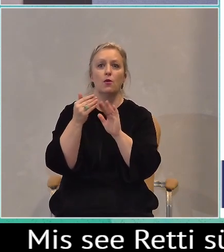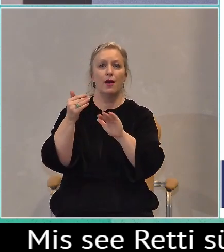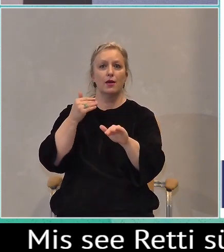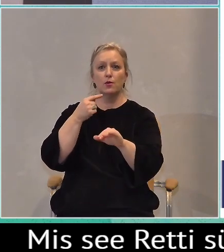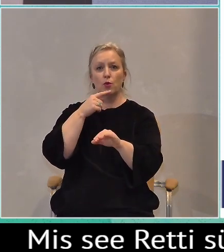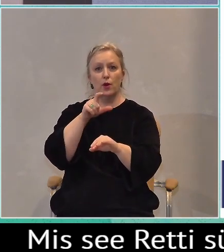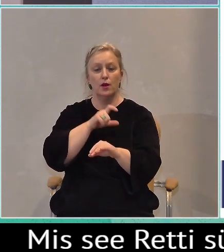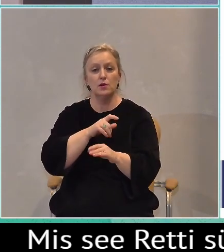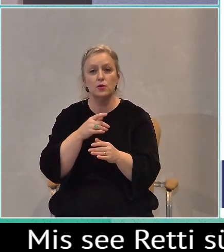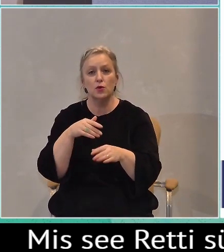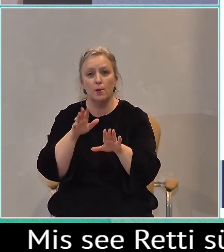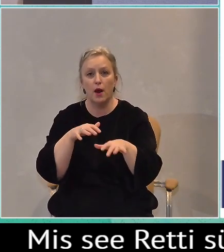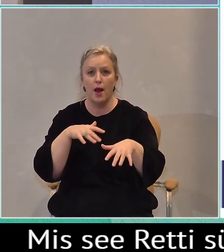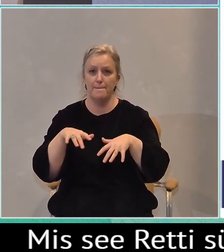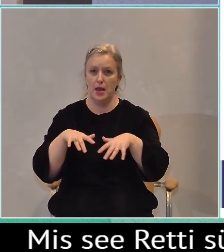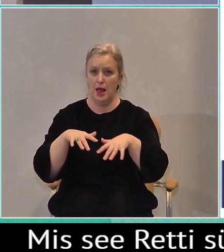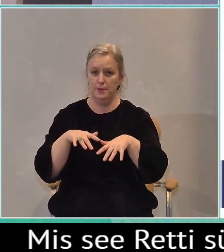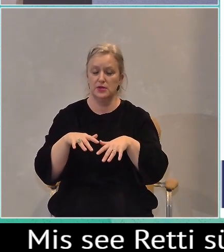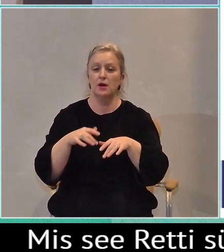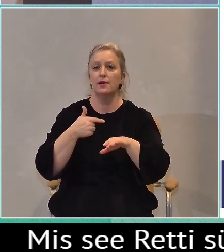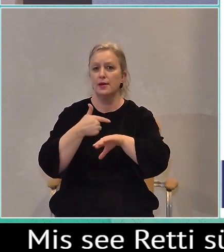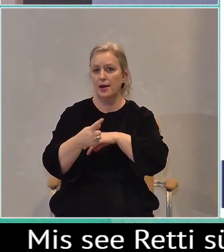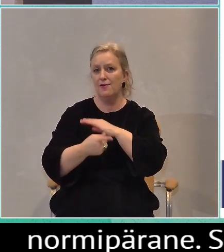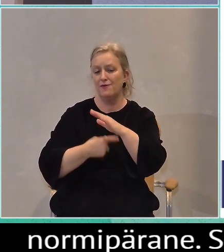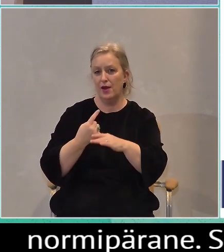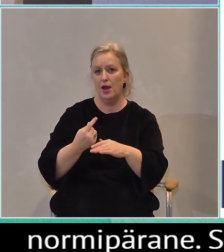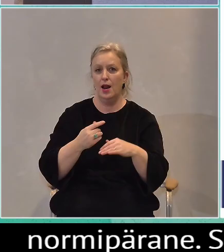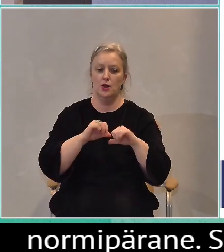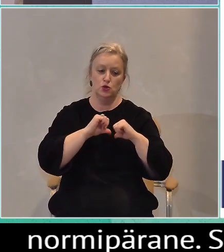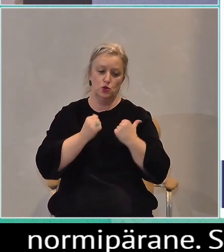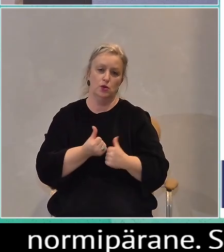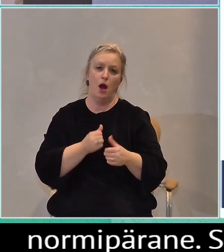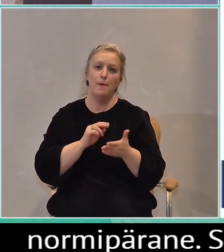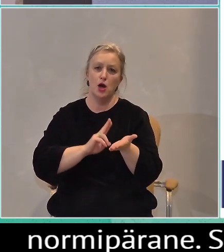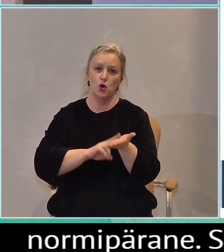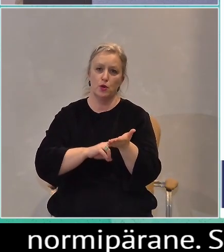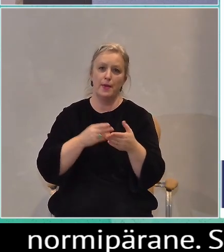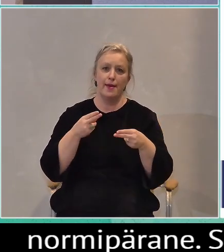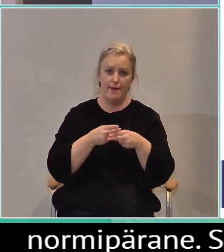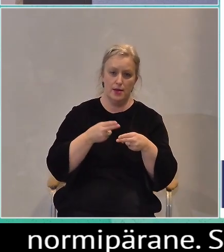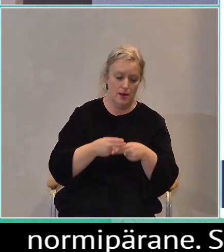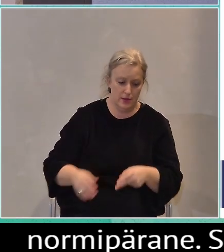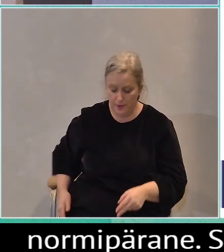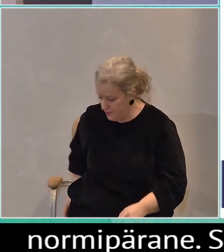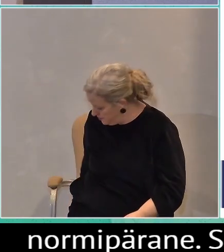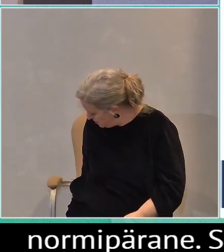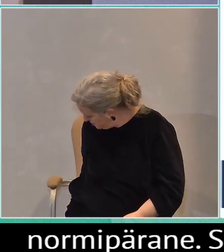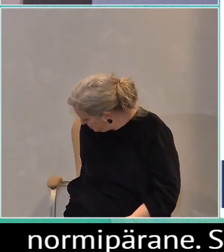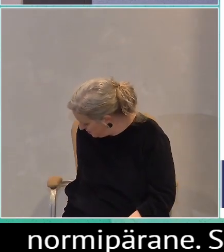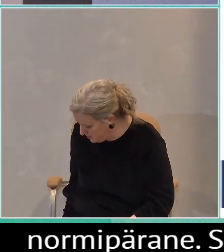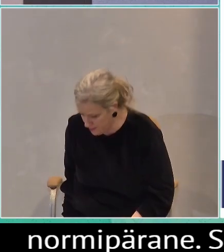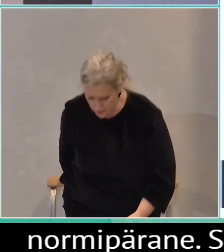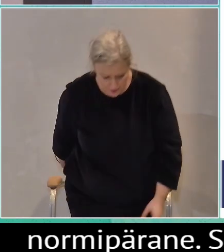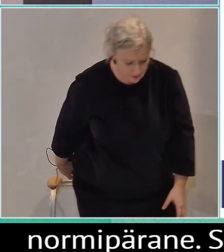anomalies, bruxism, holding their breath, epilepsy, and later on in life, potentially